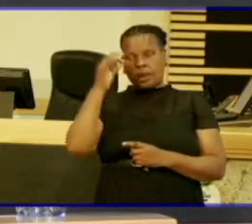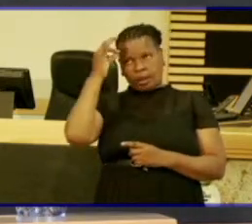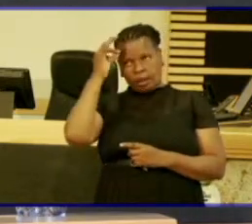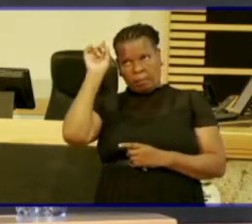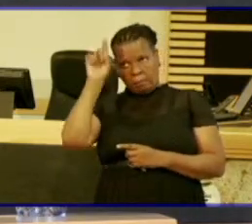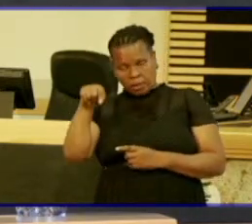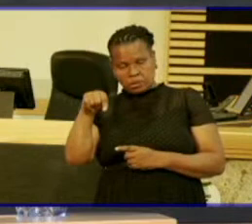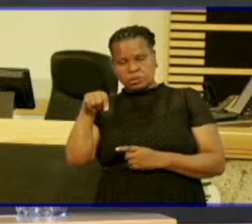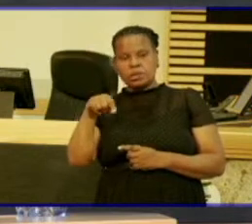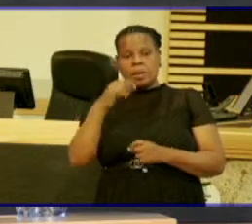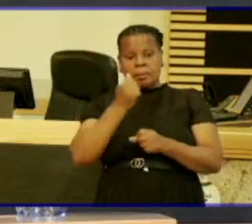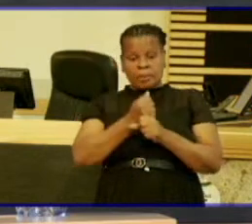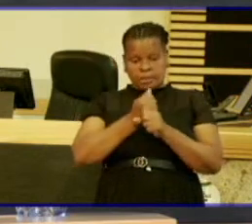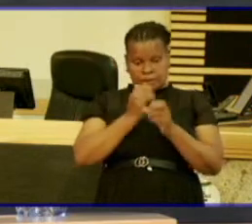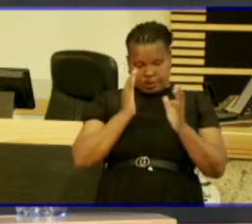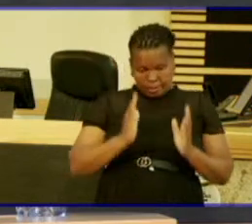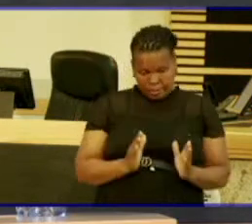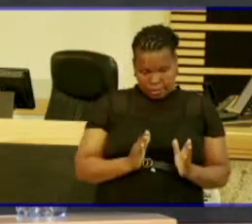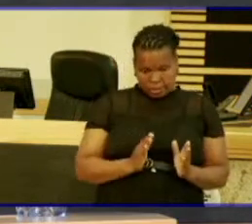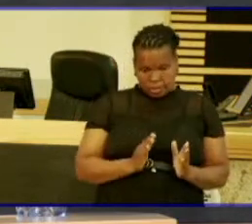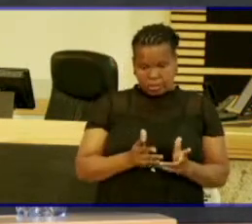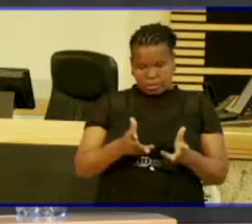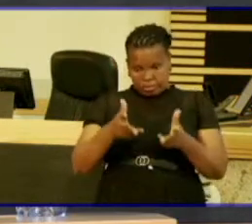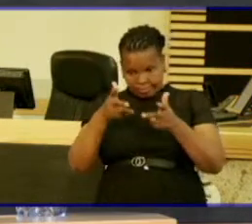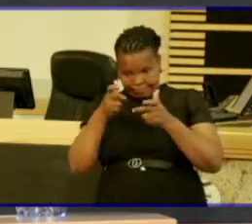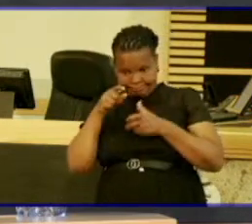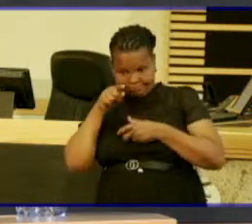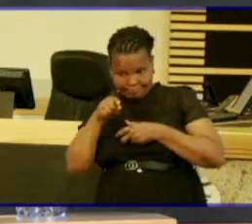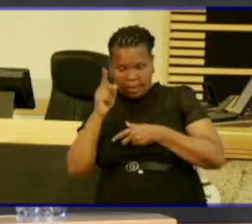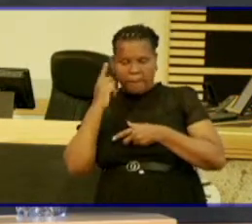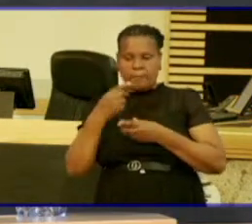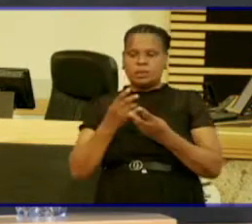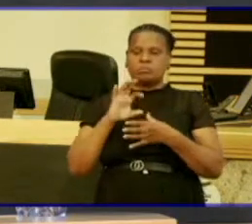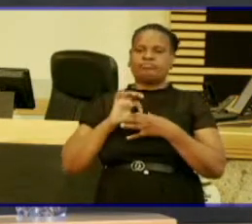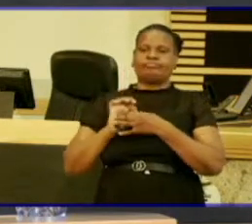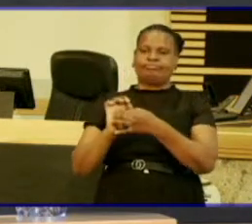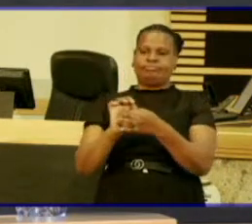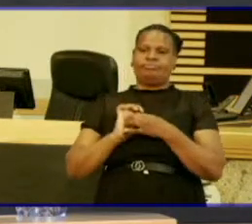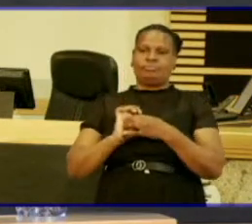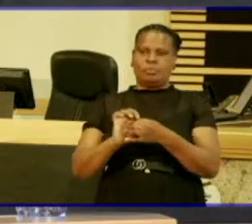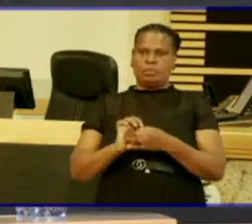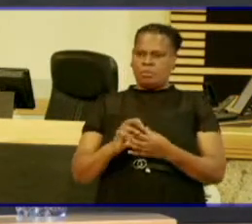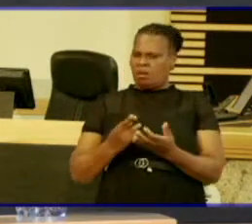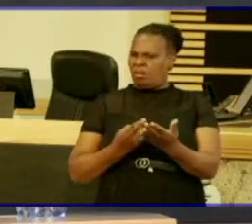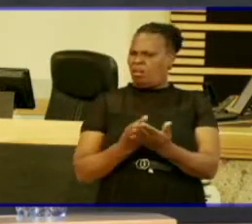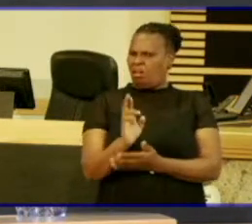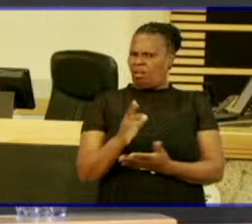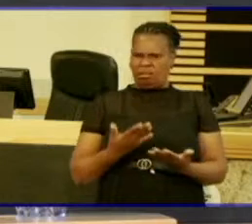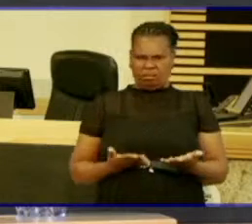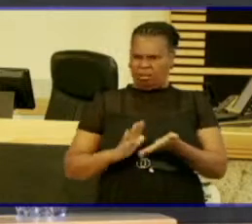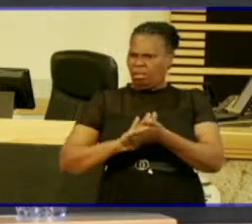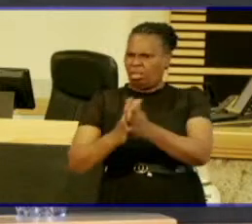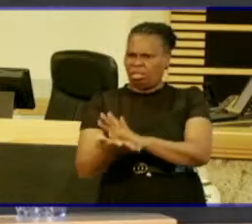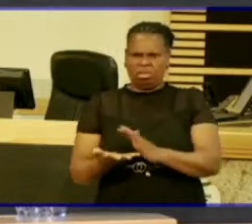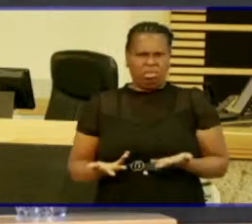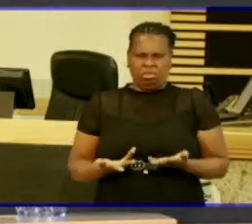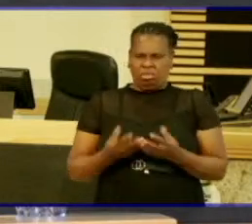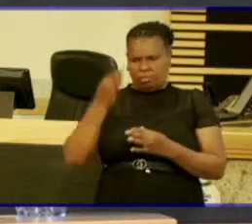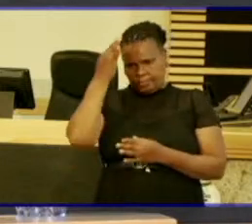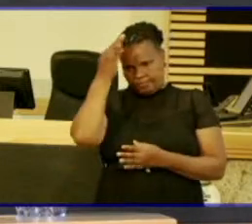makamamele izikhalazo zabasebenzi kusetyenziswane kufunyanwe isisombululo. Awunalo ilungelo lokubhukuqa urhulumente